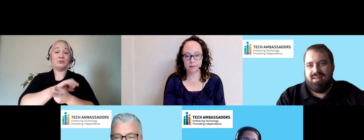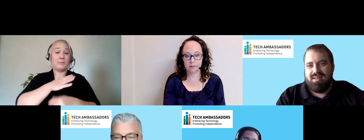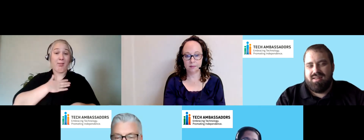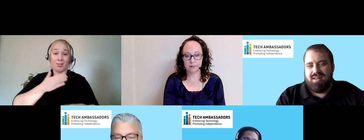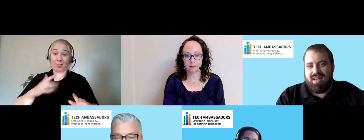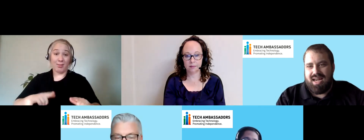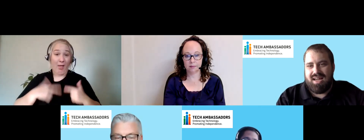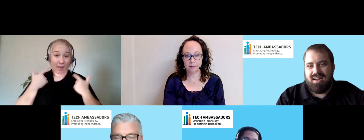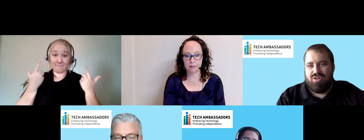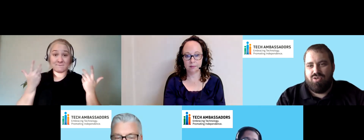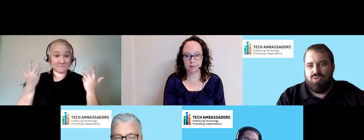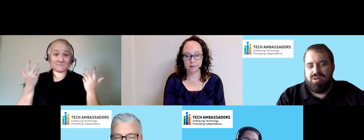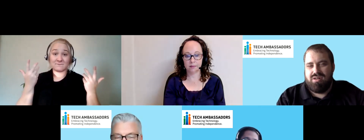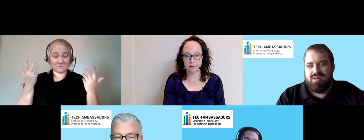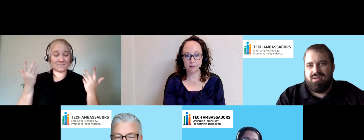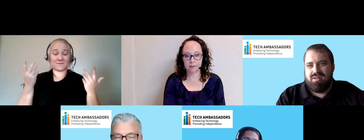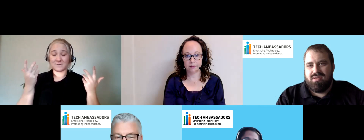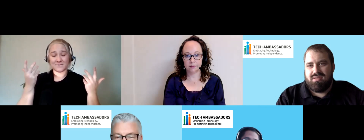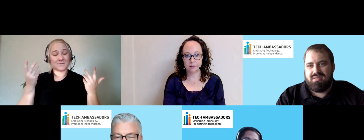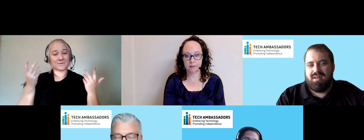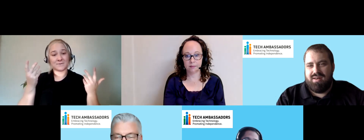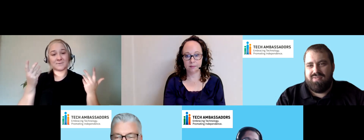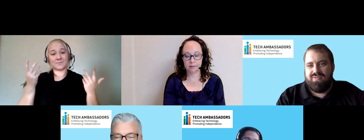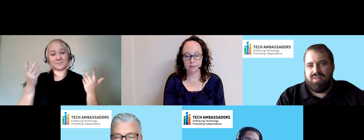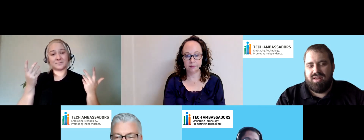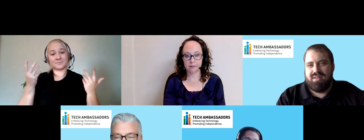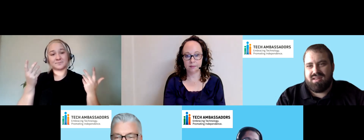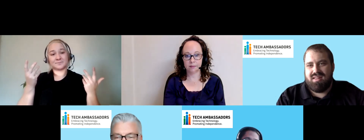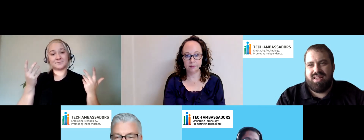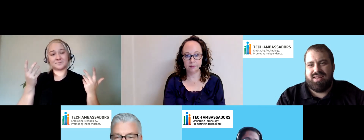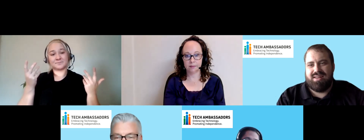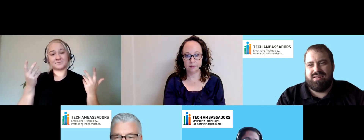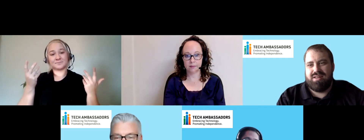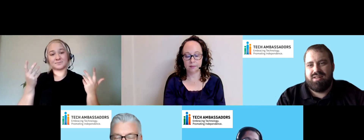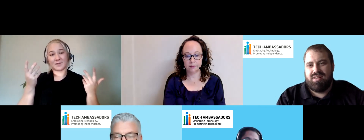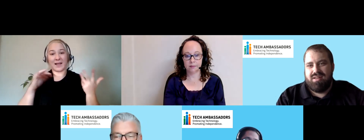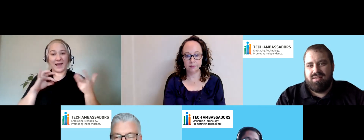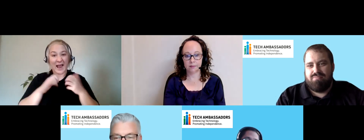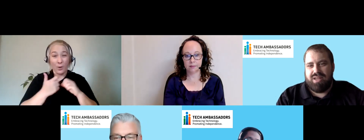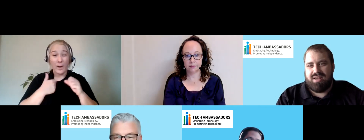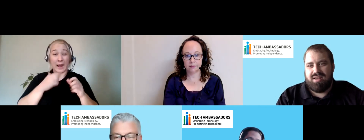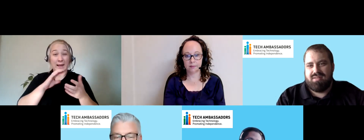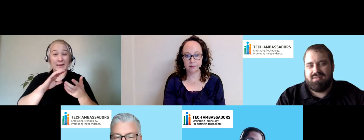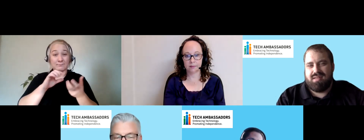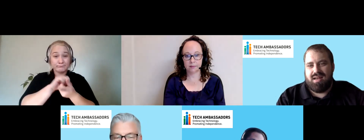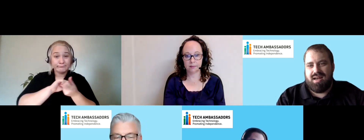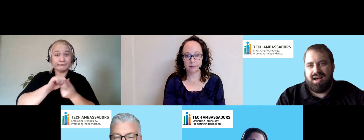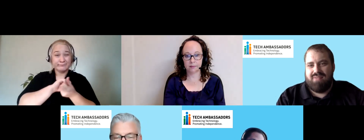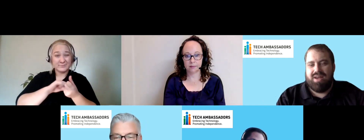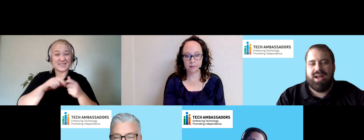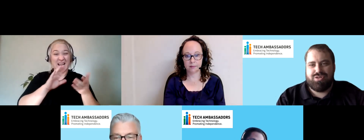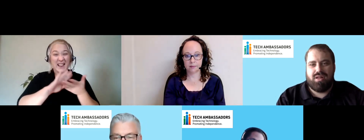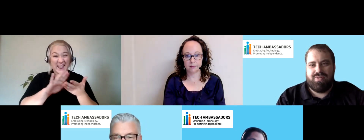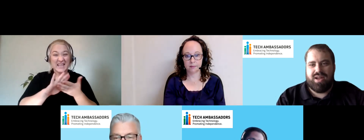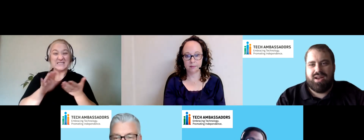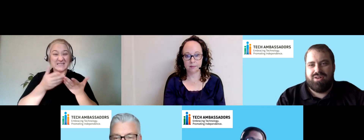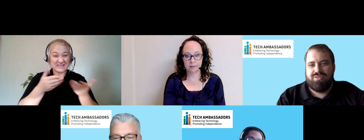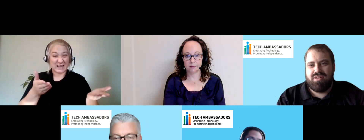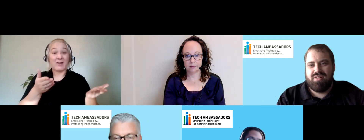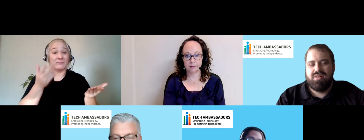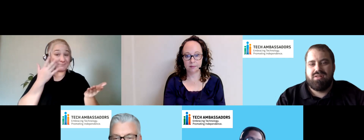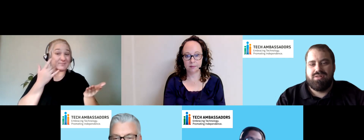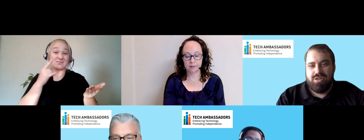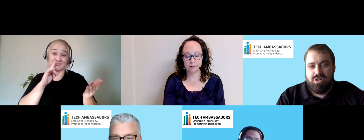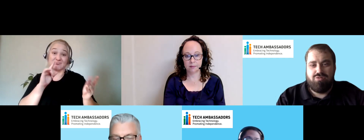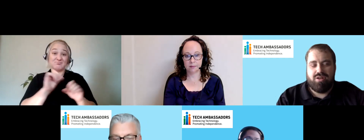in how stuff is cleaned, because I've actually